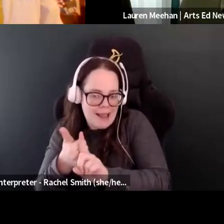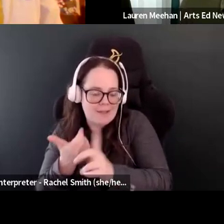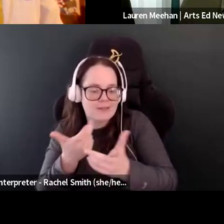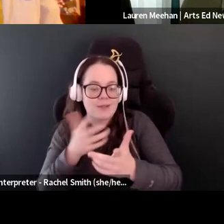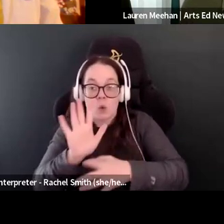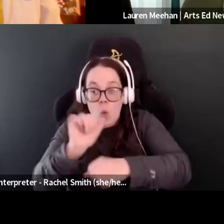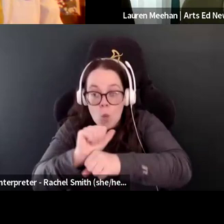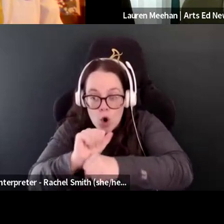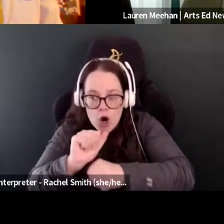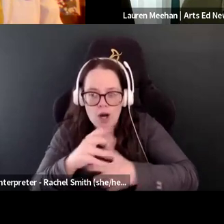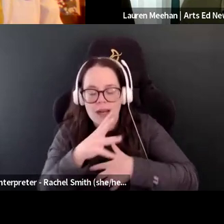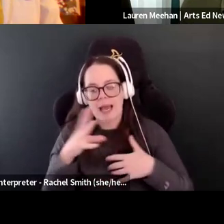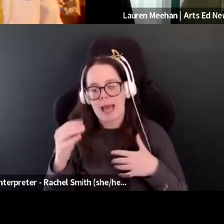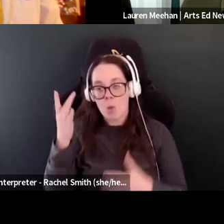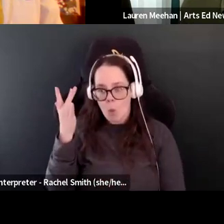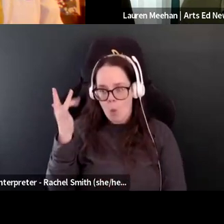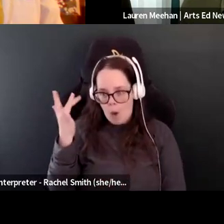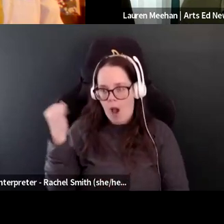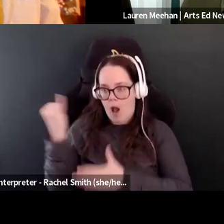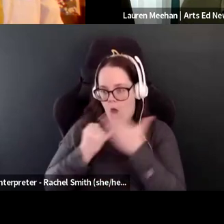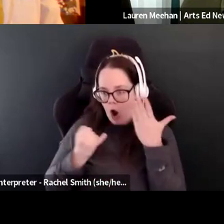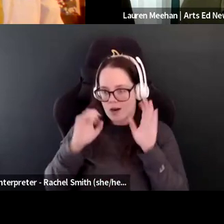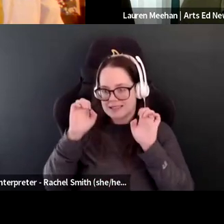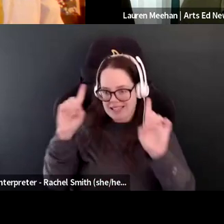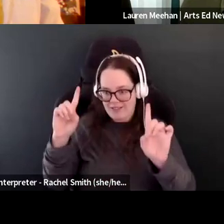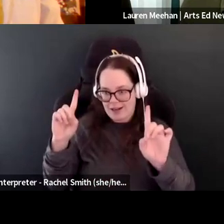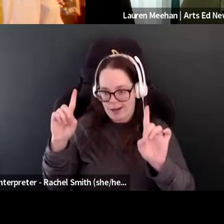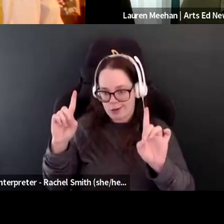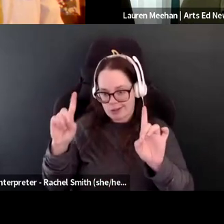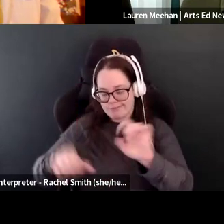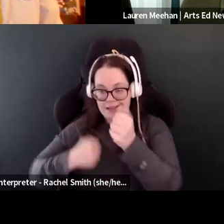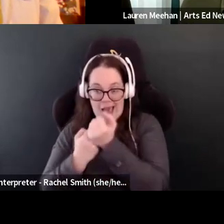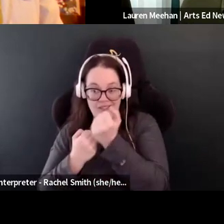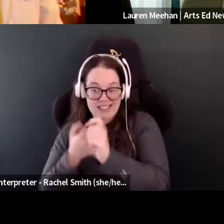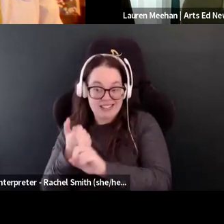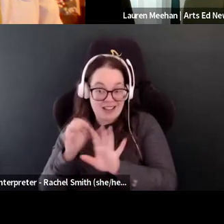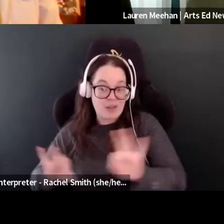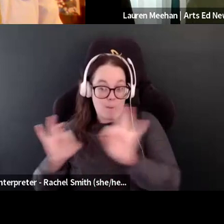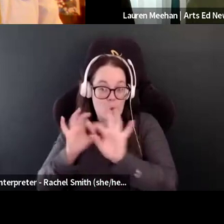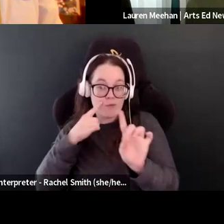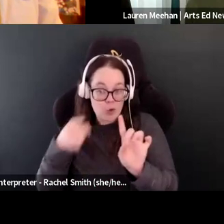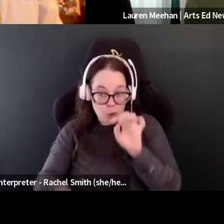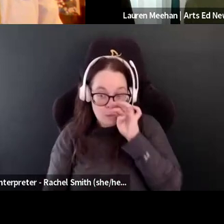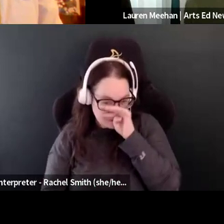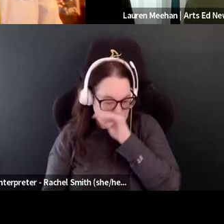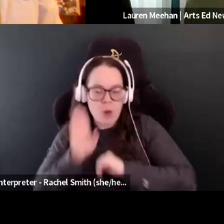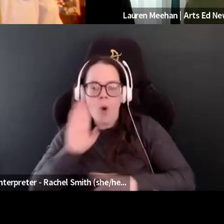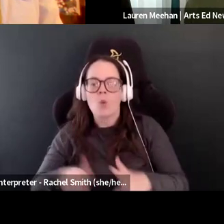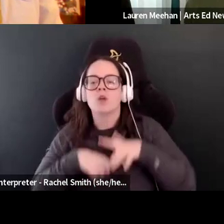that you do, and why arts education advocacy is important to you. I will